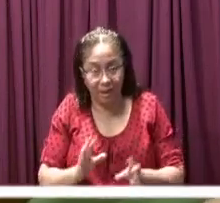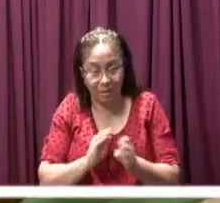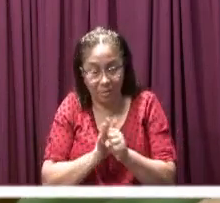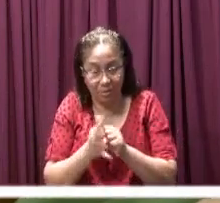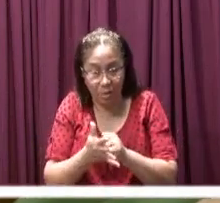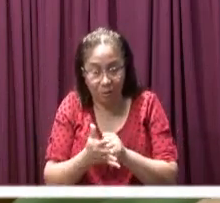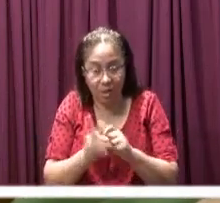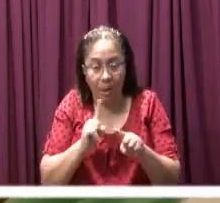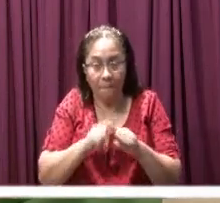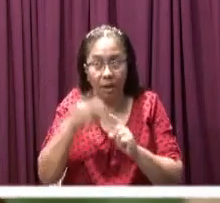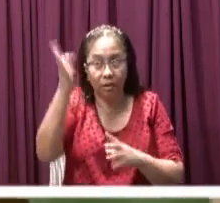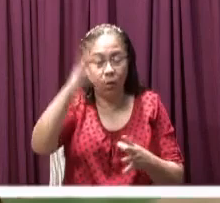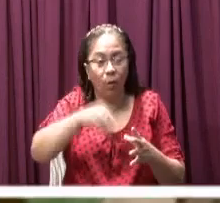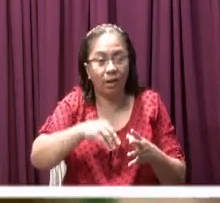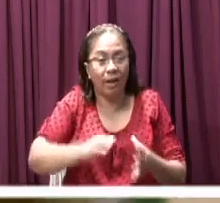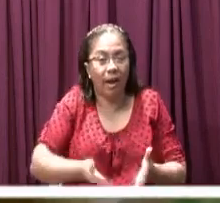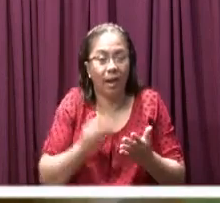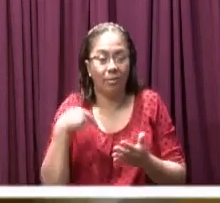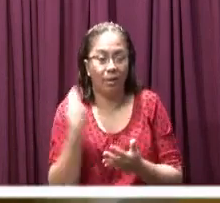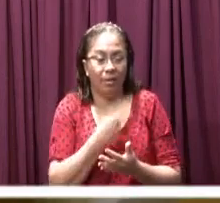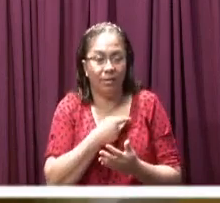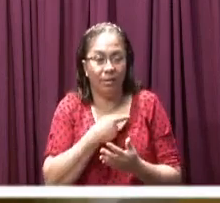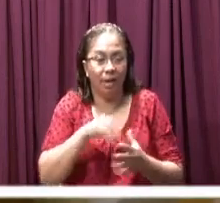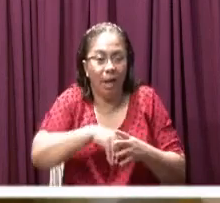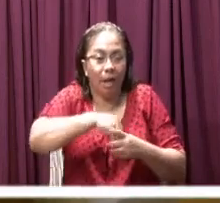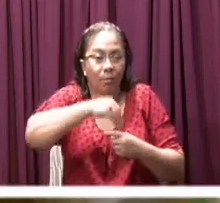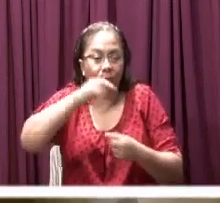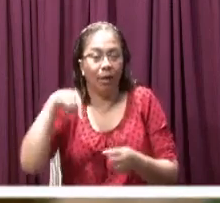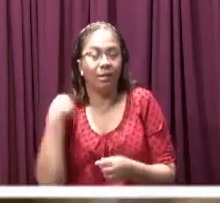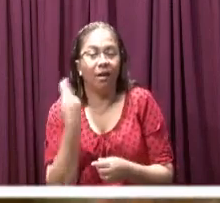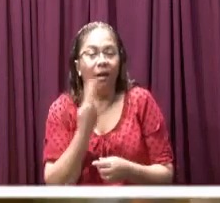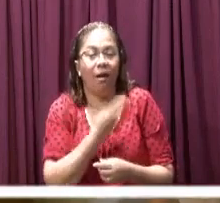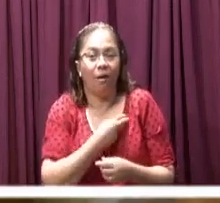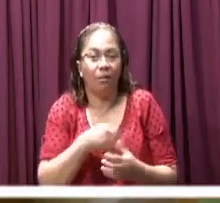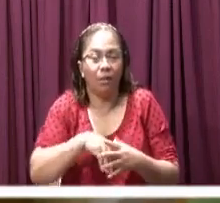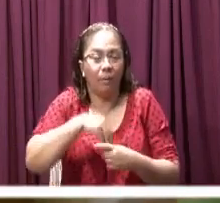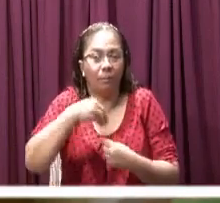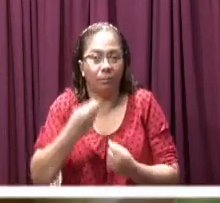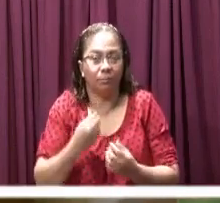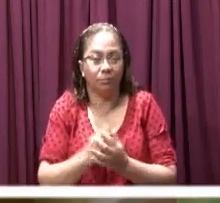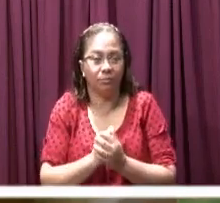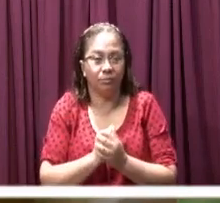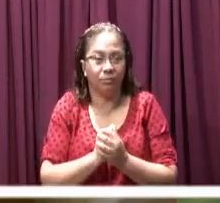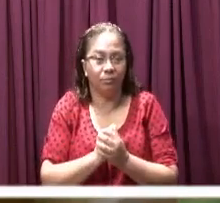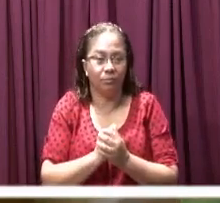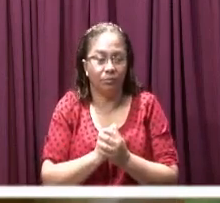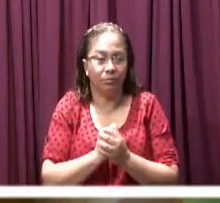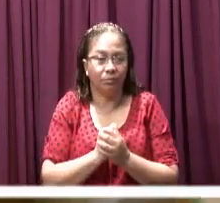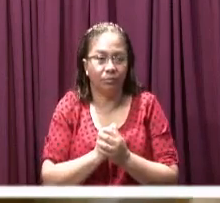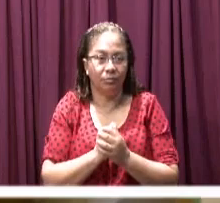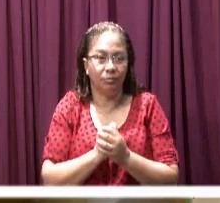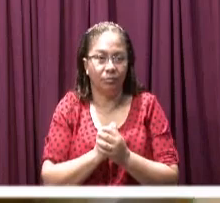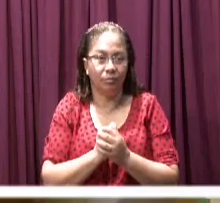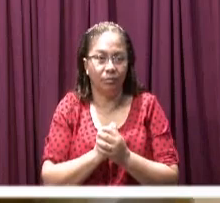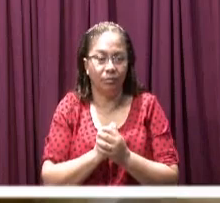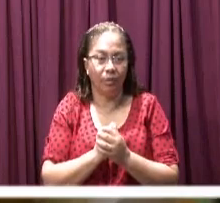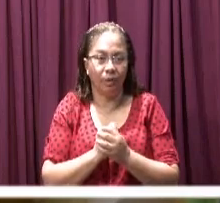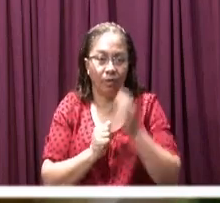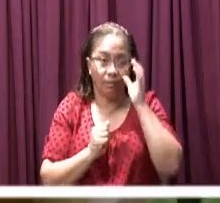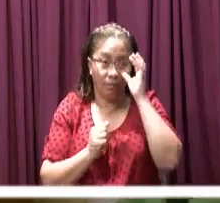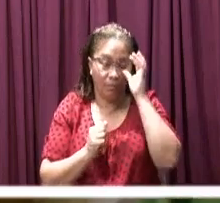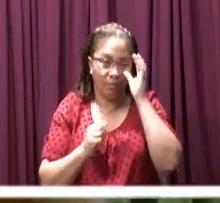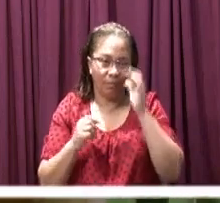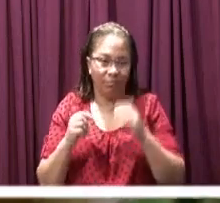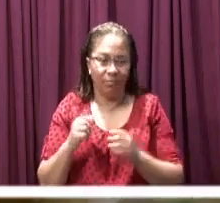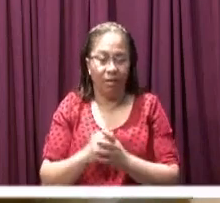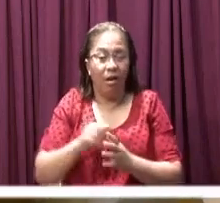admire have been totally overwhelmed by what has happened in the last couple of months. And you know, we can't rank